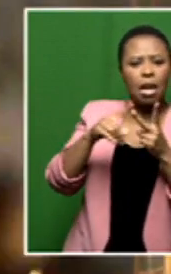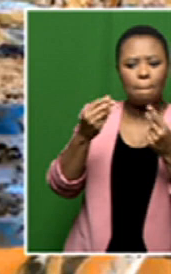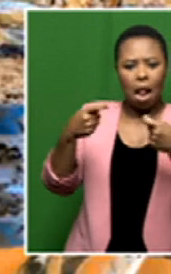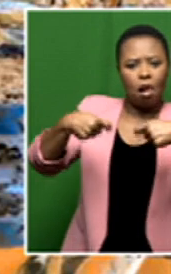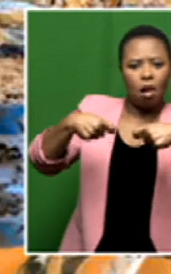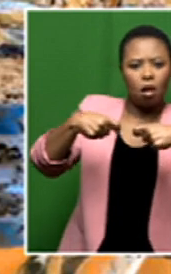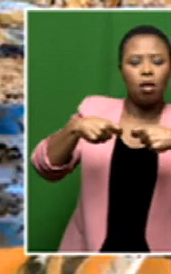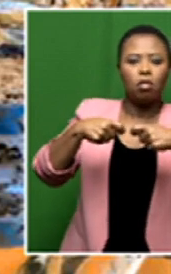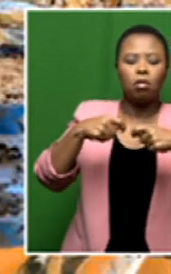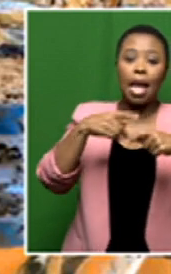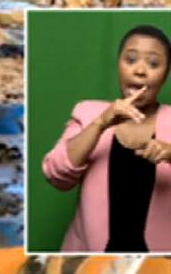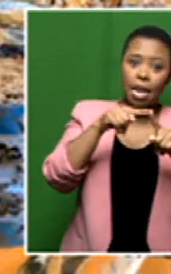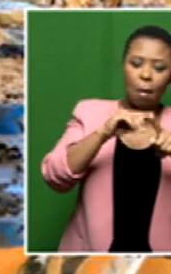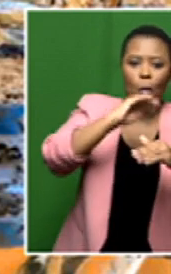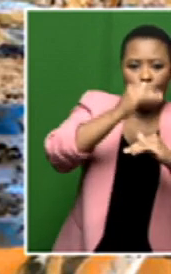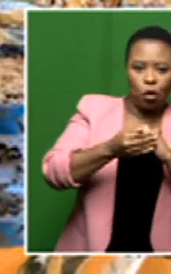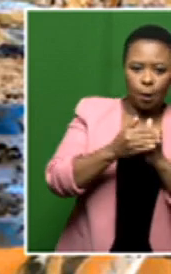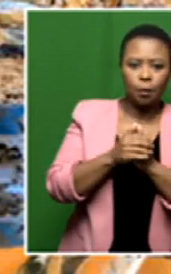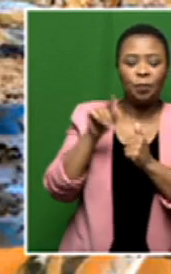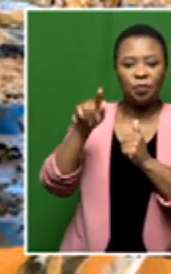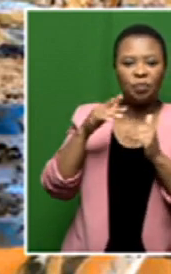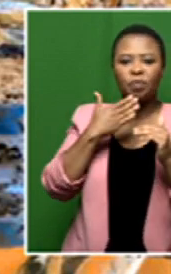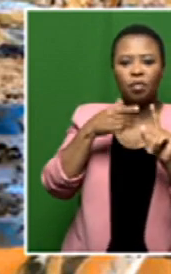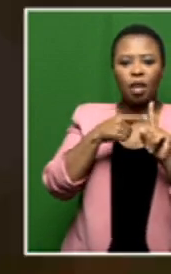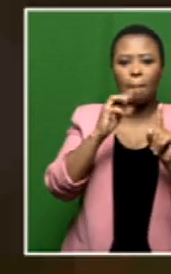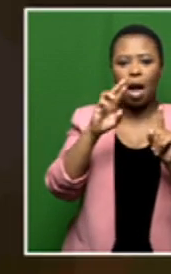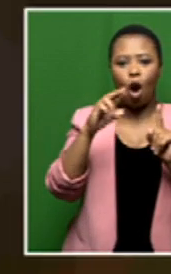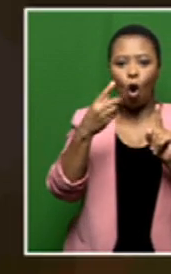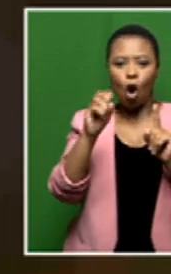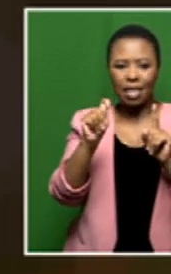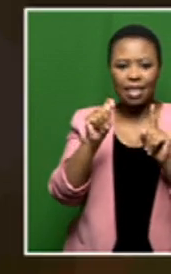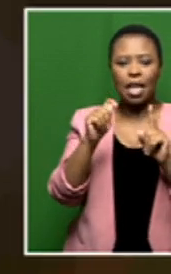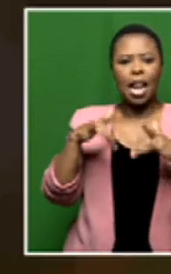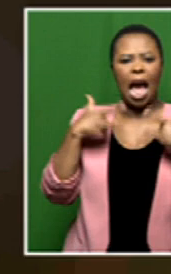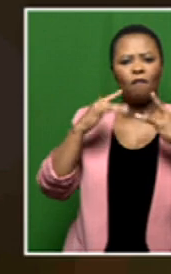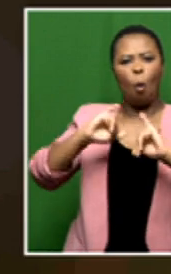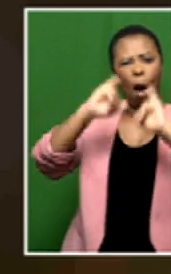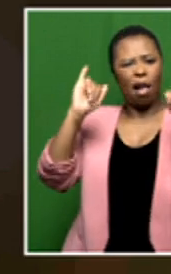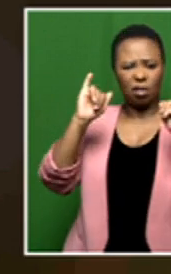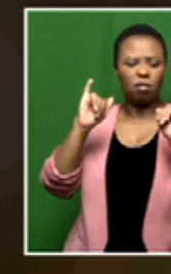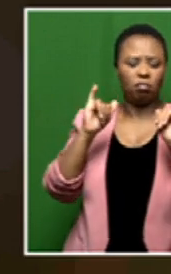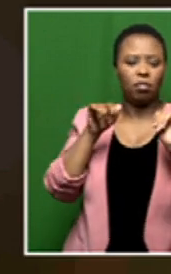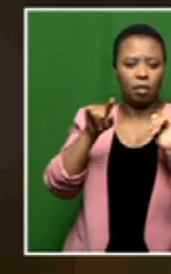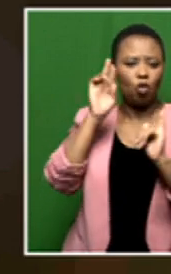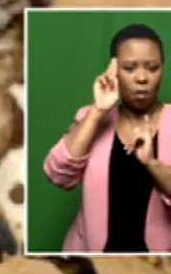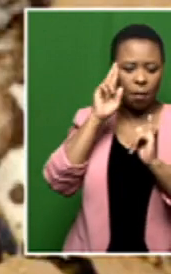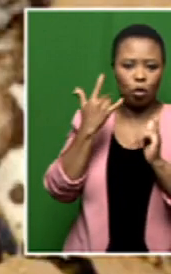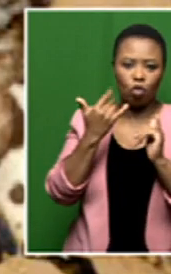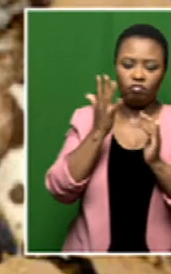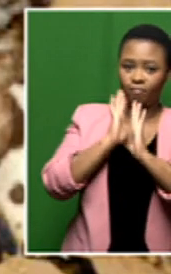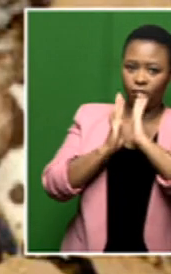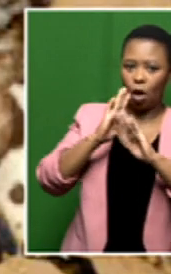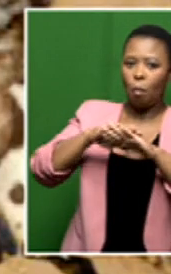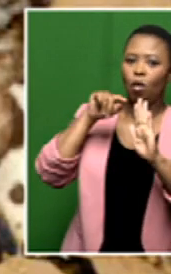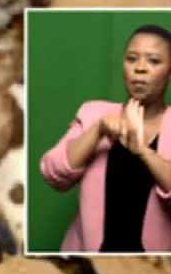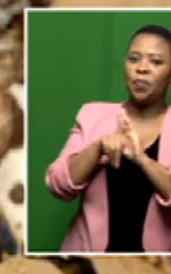to protect it. Margot Raggett is the founder of Remembering Wildlife, and she joins us now via Zoom to tell us more about this initiative as well